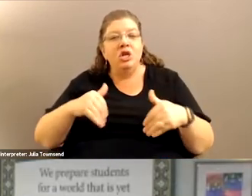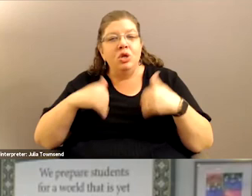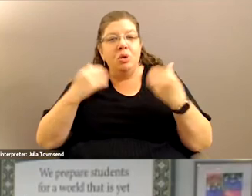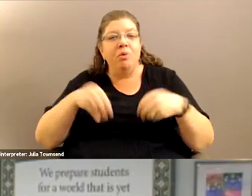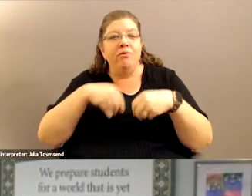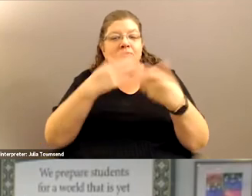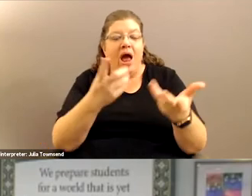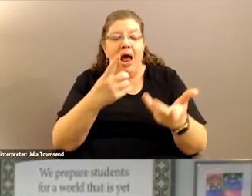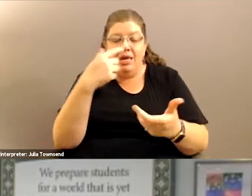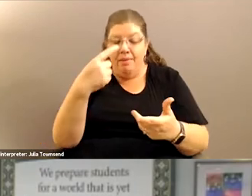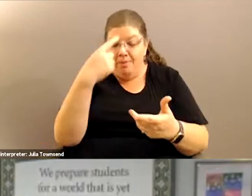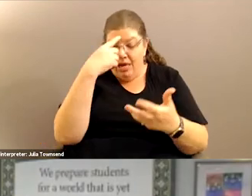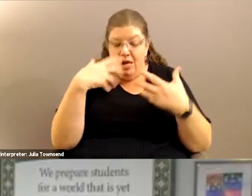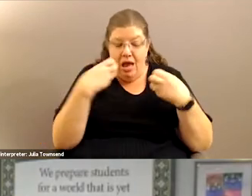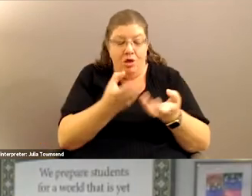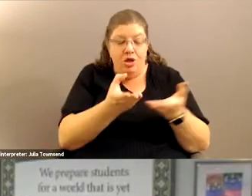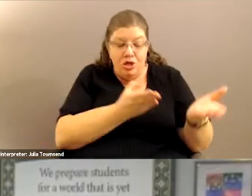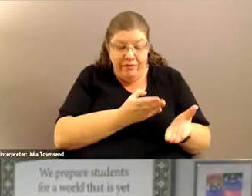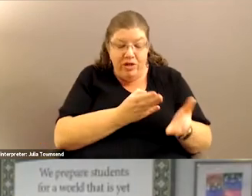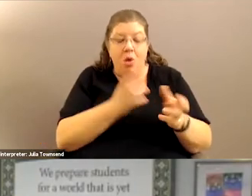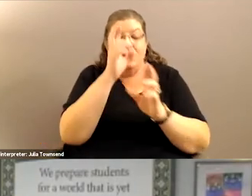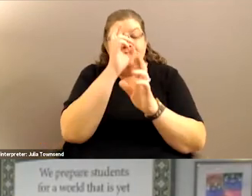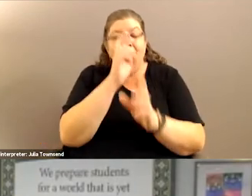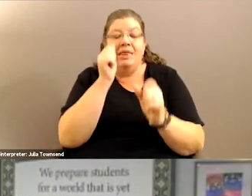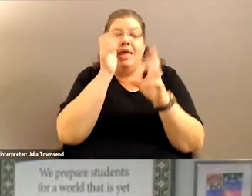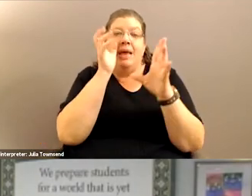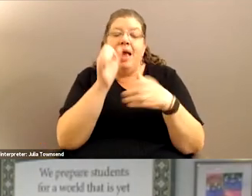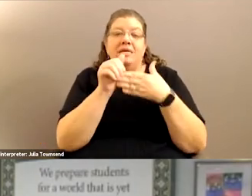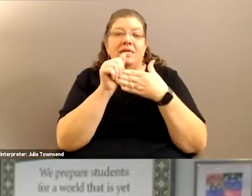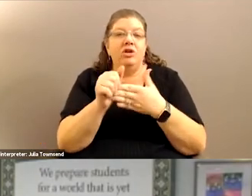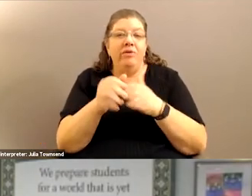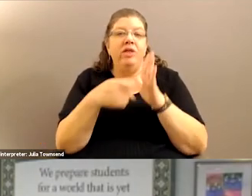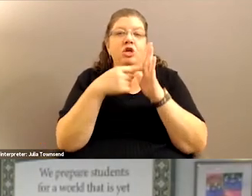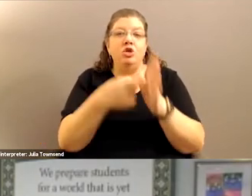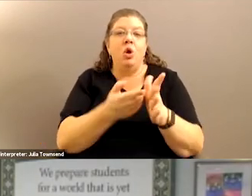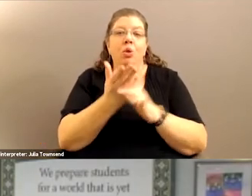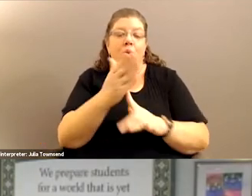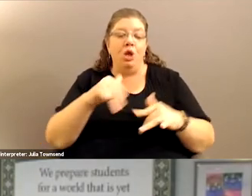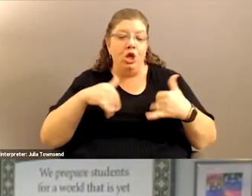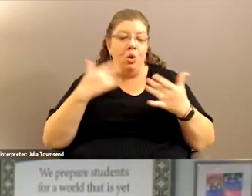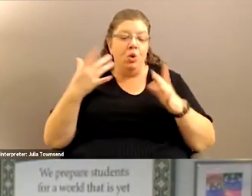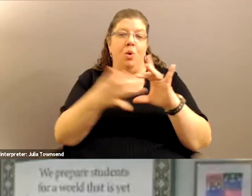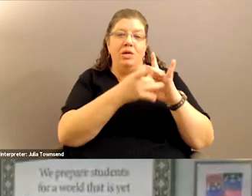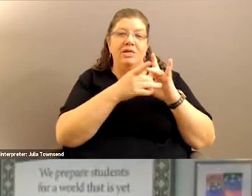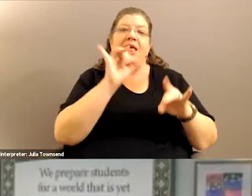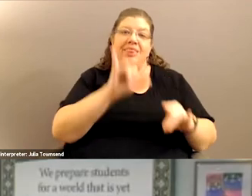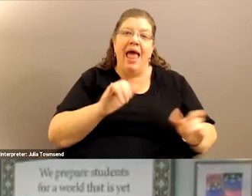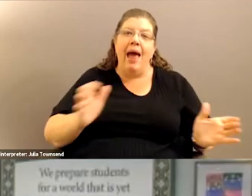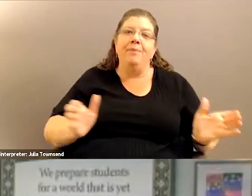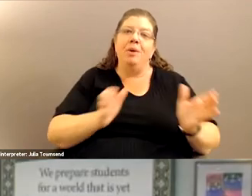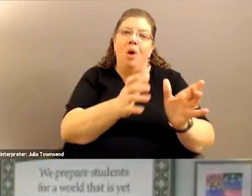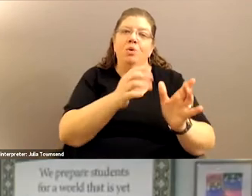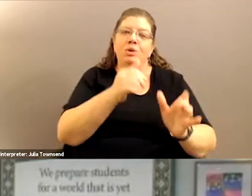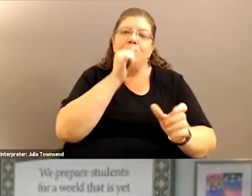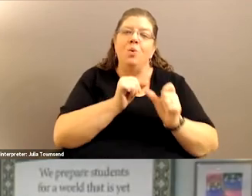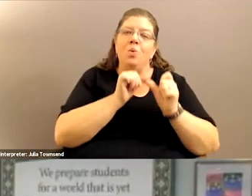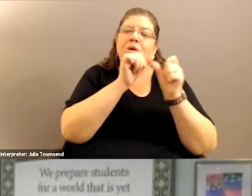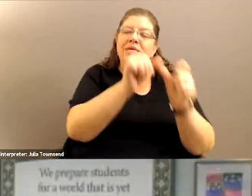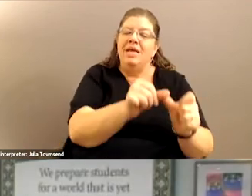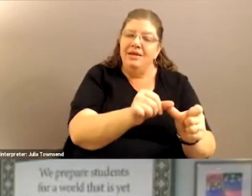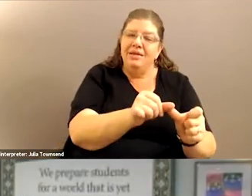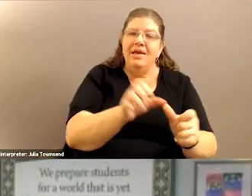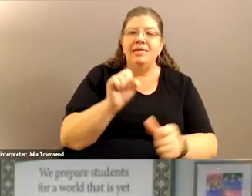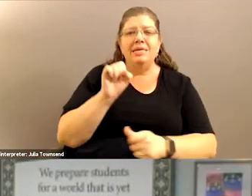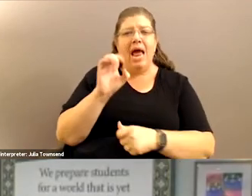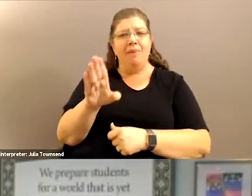respecting the amazing leadership they have shown to the youth coalition that is how you promote resiliency santa barbara is not a